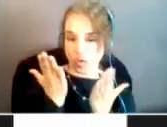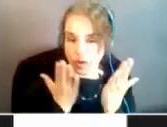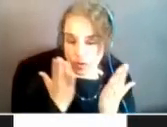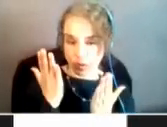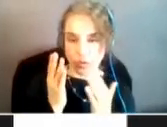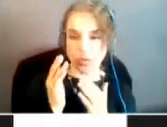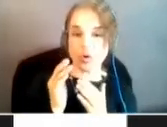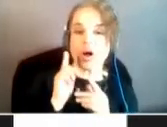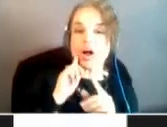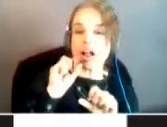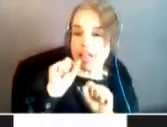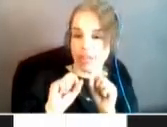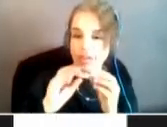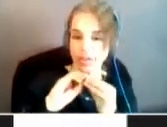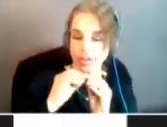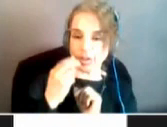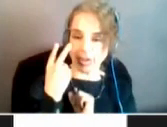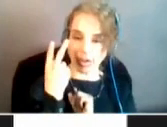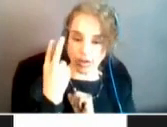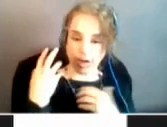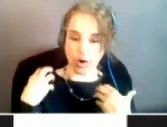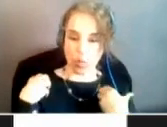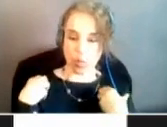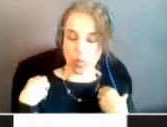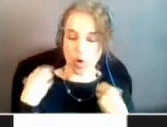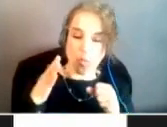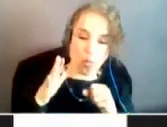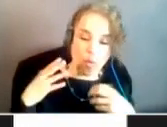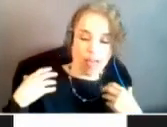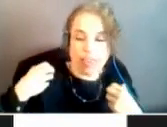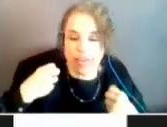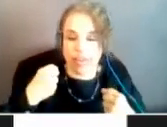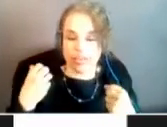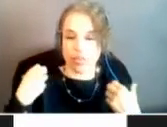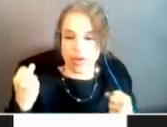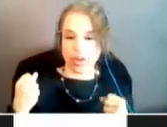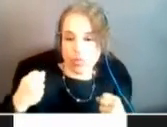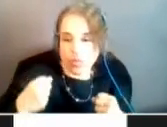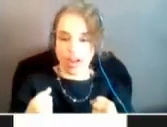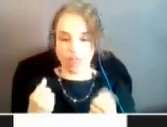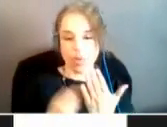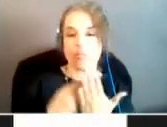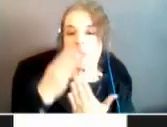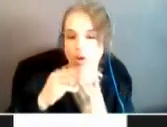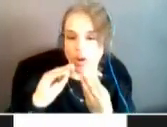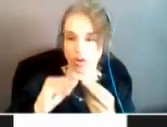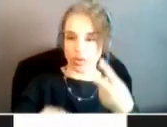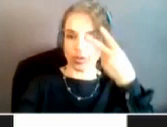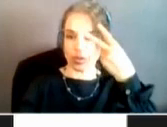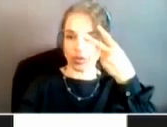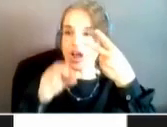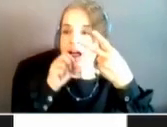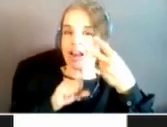is also the Wellness and Recovery Program, again, serving mature adults 59